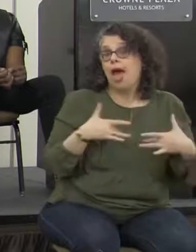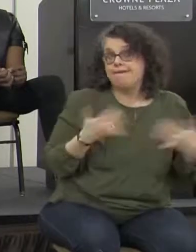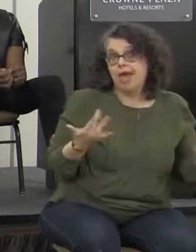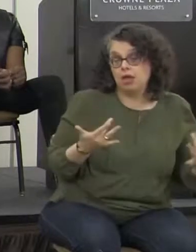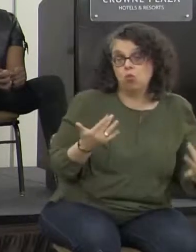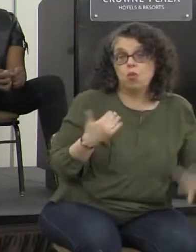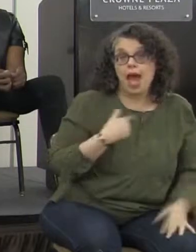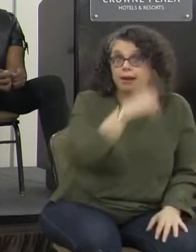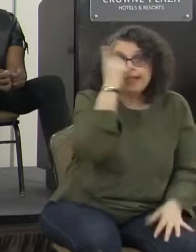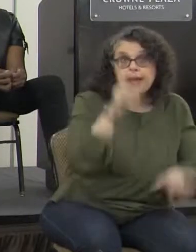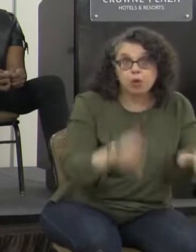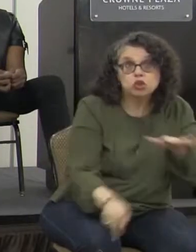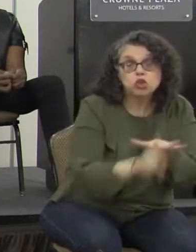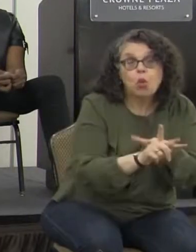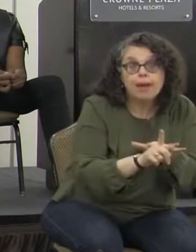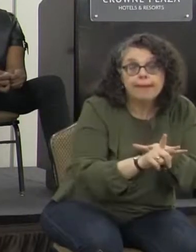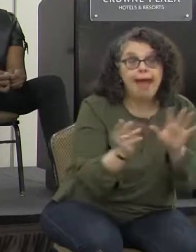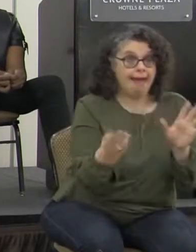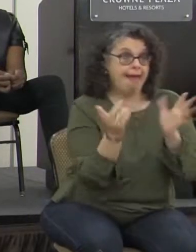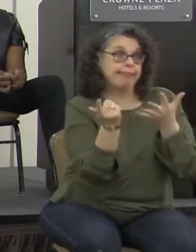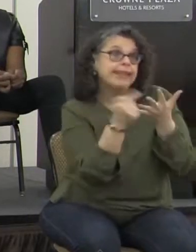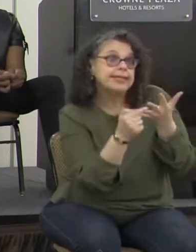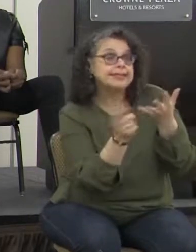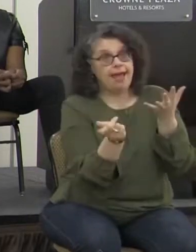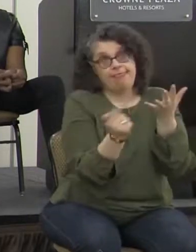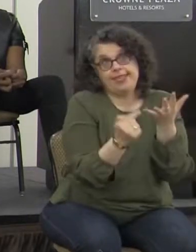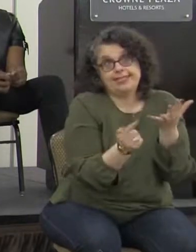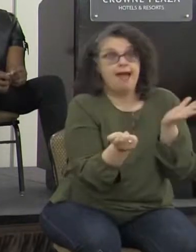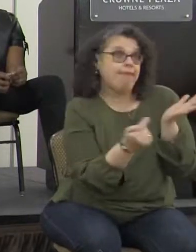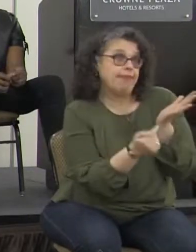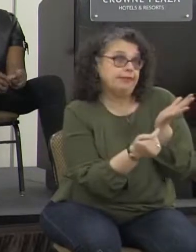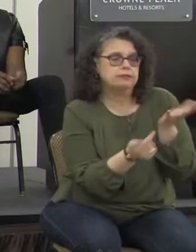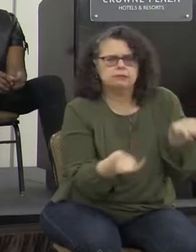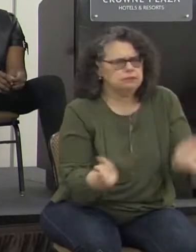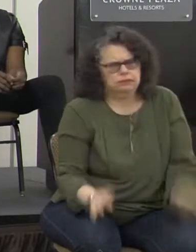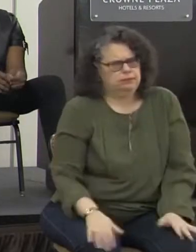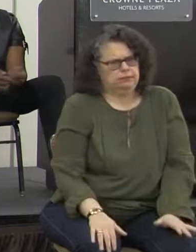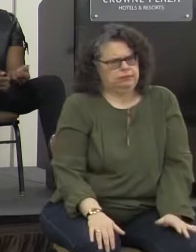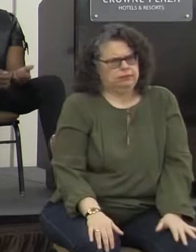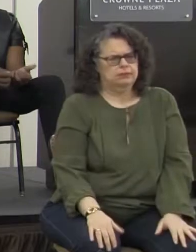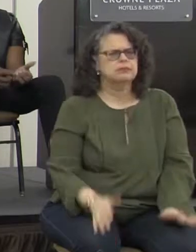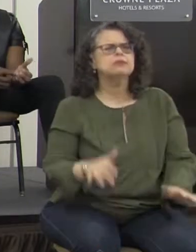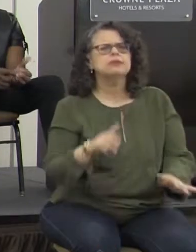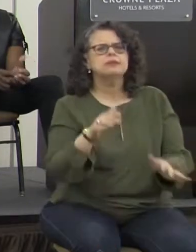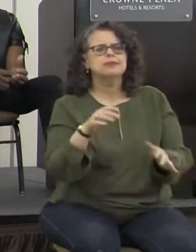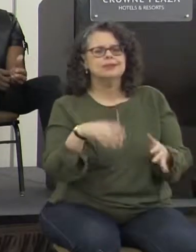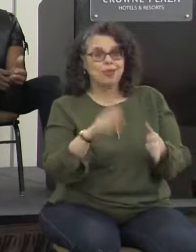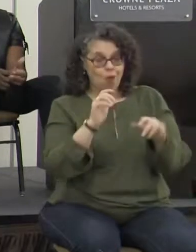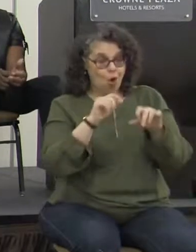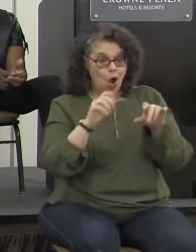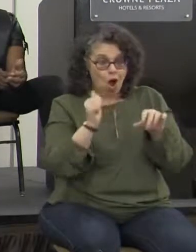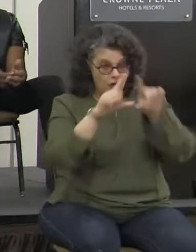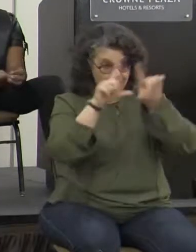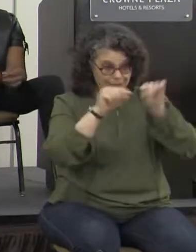we had a black person, and we had this, and we had that, and yes, all the boxes are ticked. Yay!